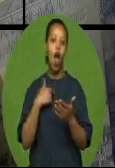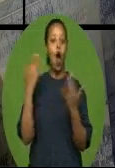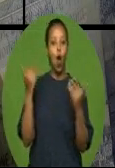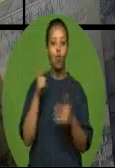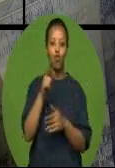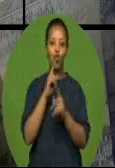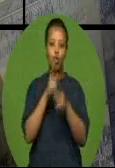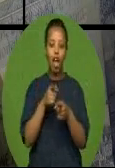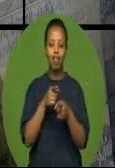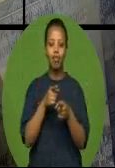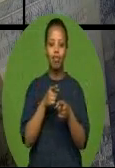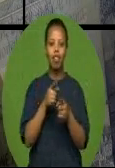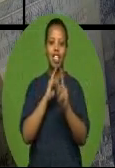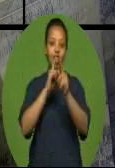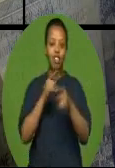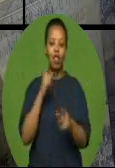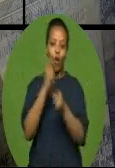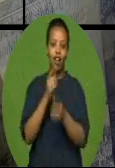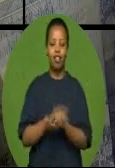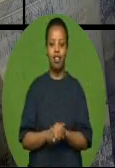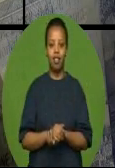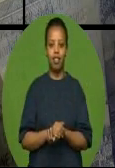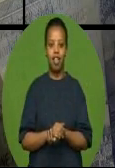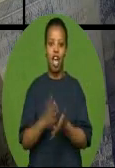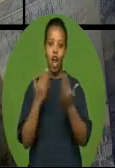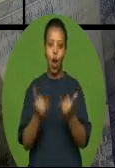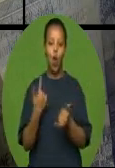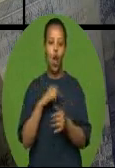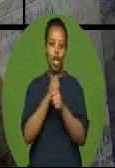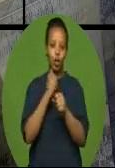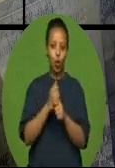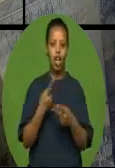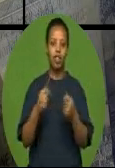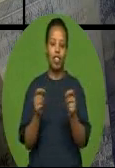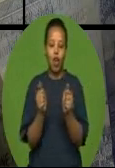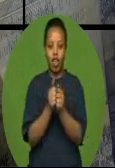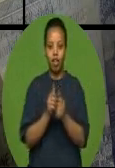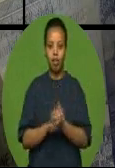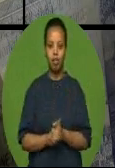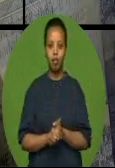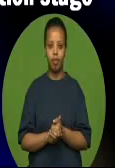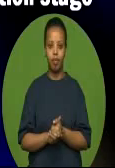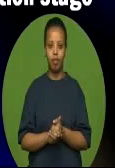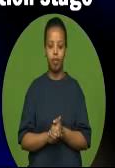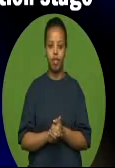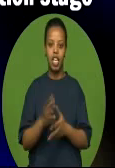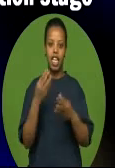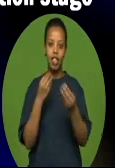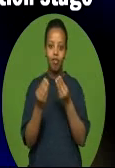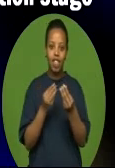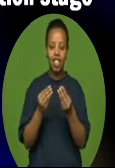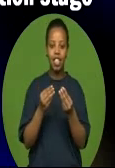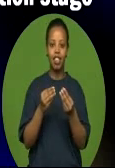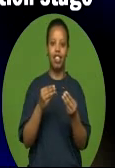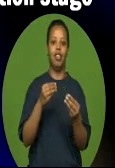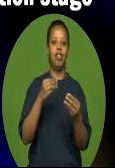Well, I hope you've replied the answer correctly. Now let's do an activity together. The